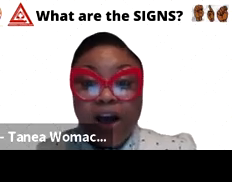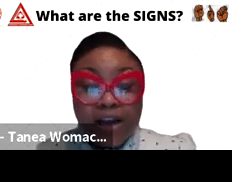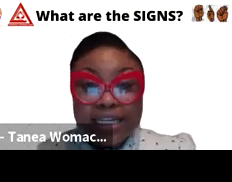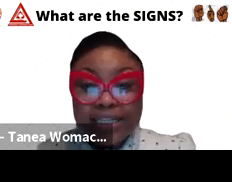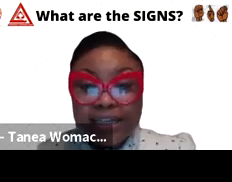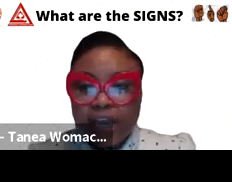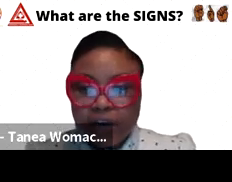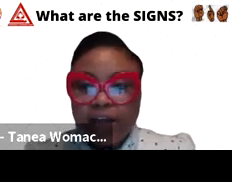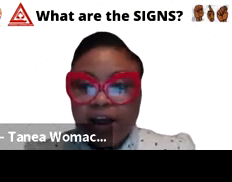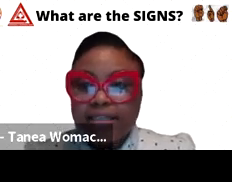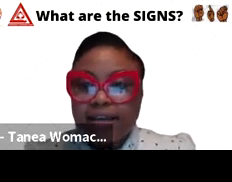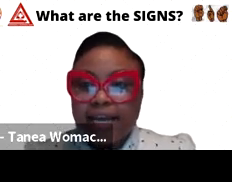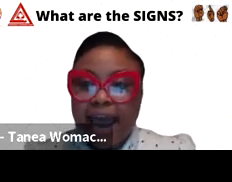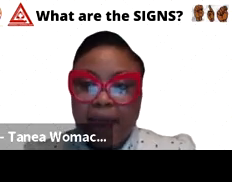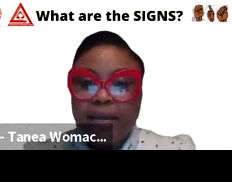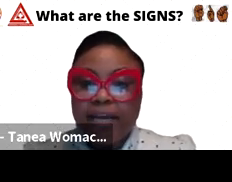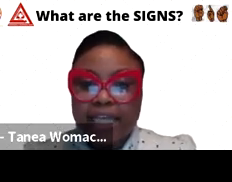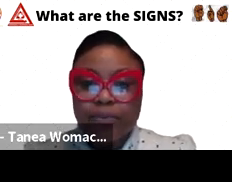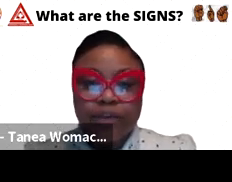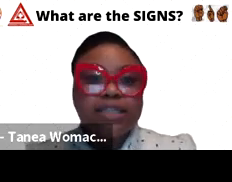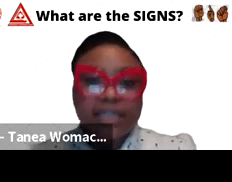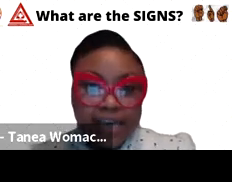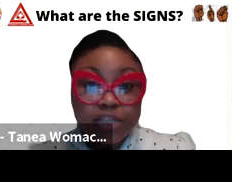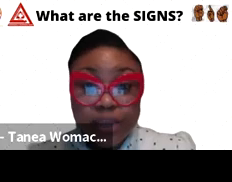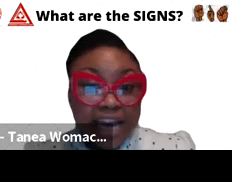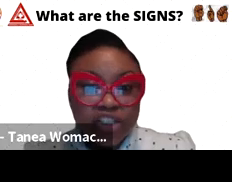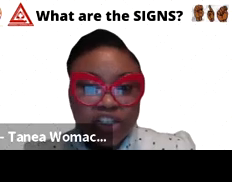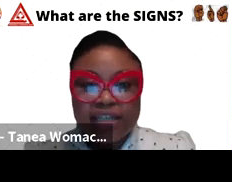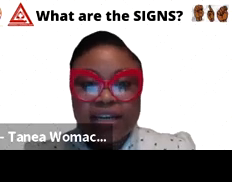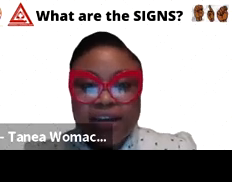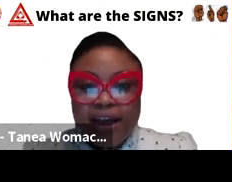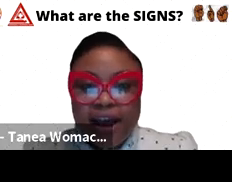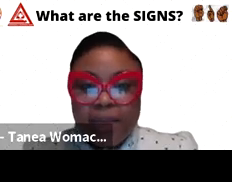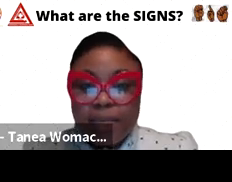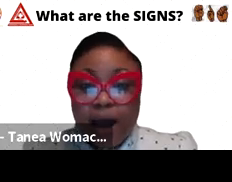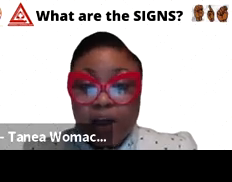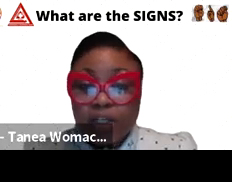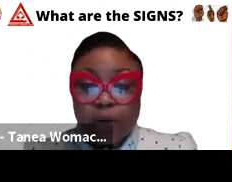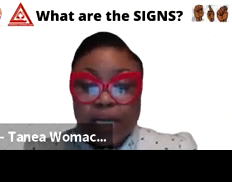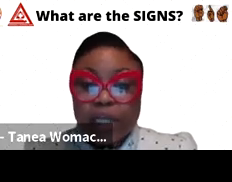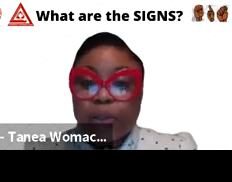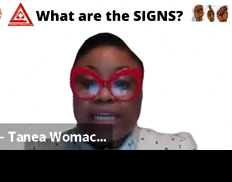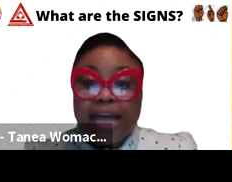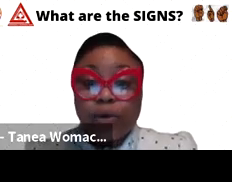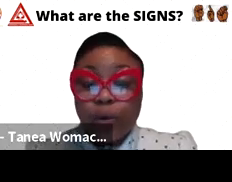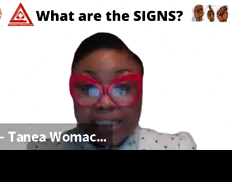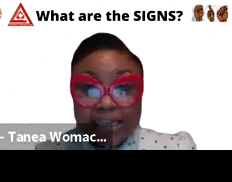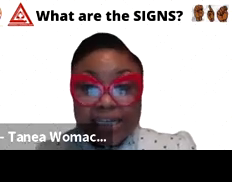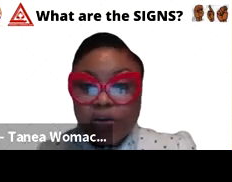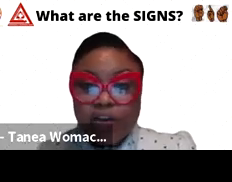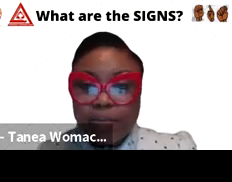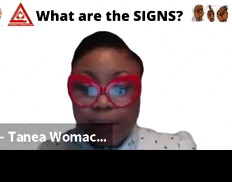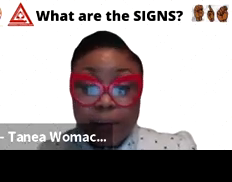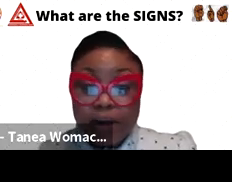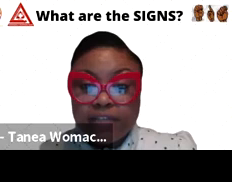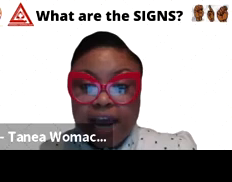common causes of hearing loss can happen, as previously discussed, with aging, also including loud noises